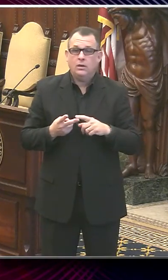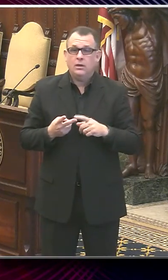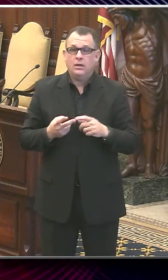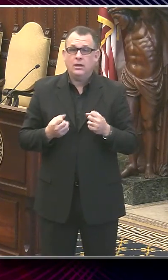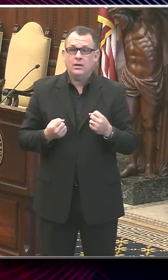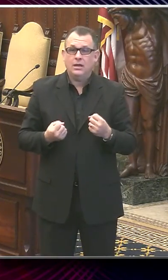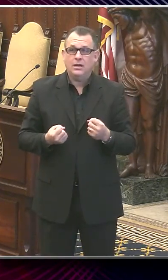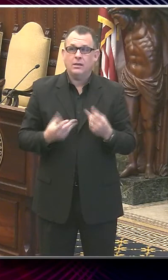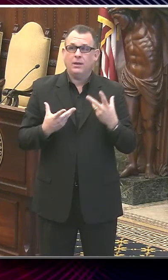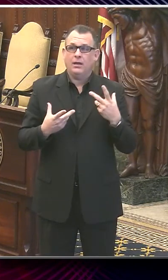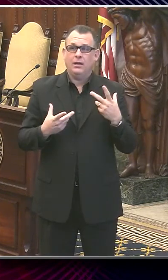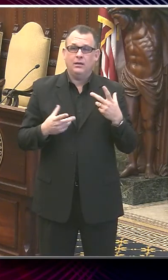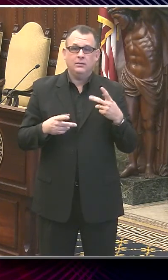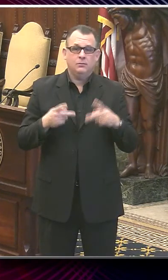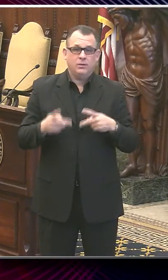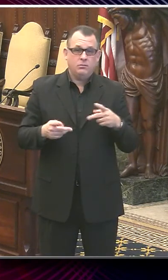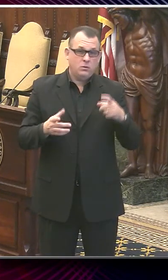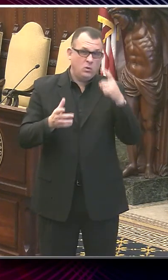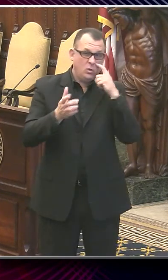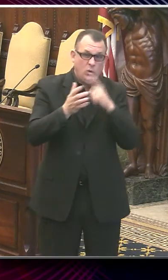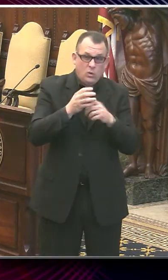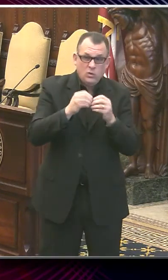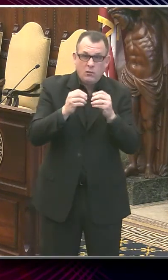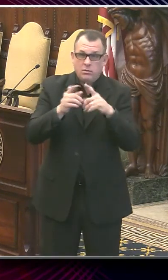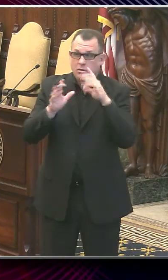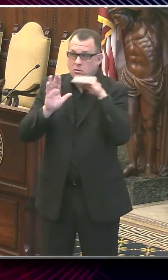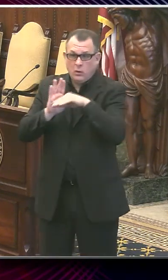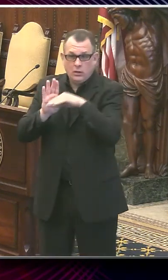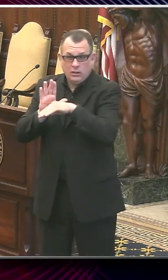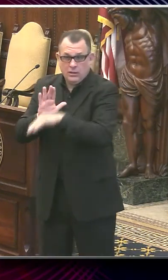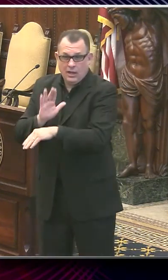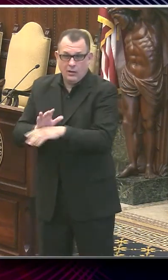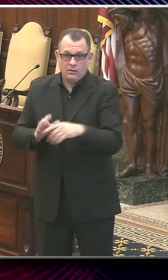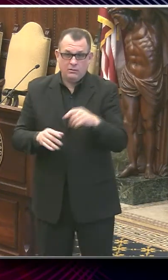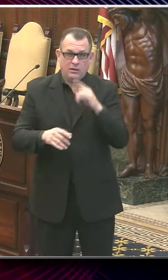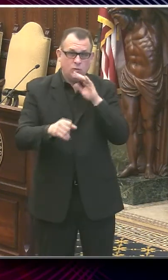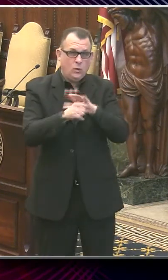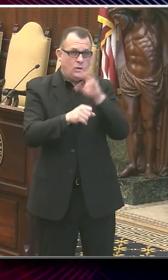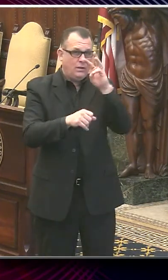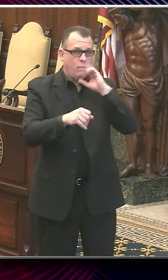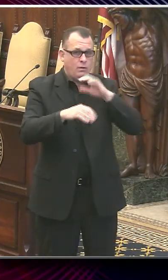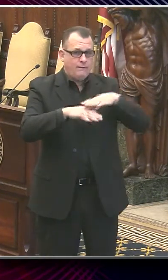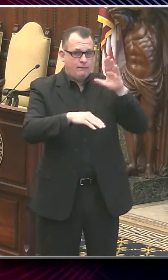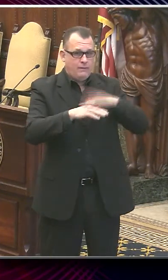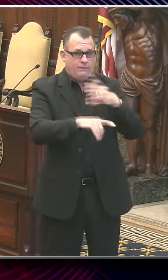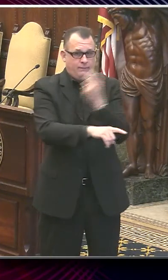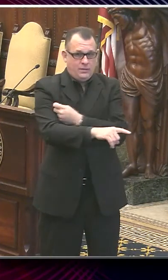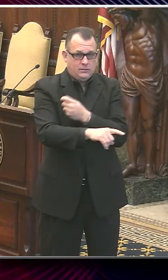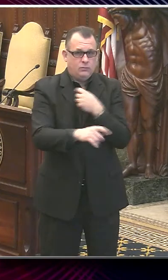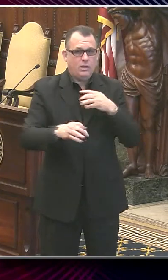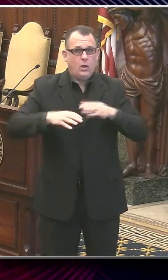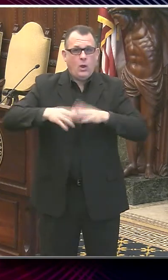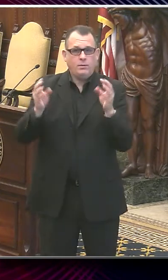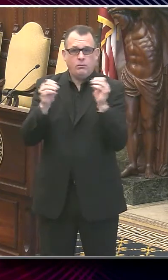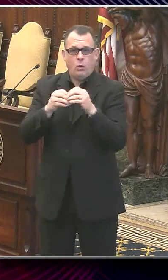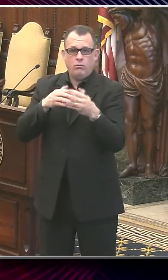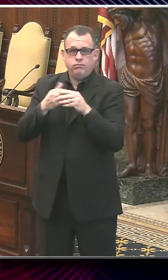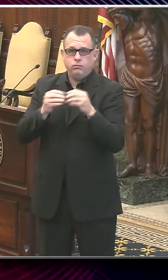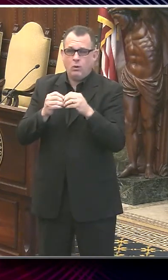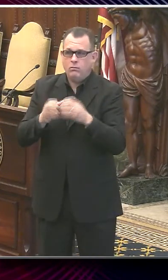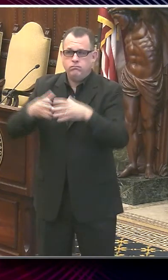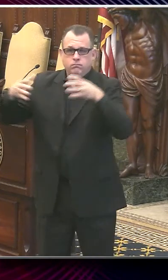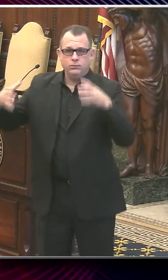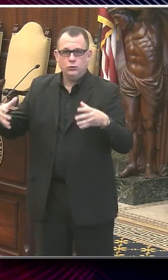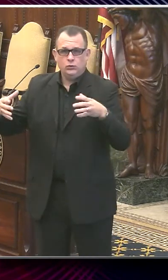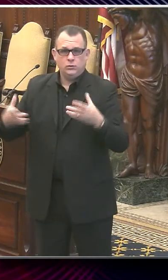or something like that you're looking for to know, yeah, we've got enough, we can move on? Well, I had predicted earlier that if